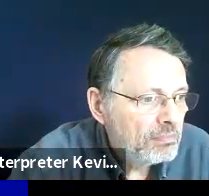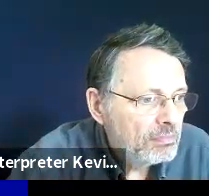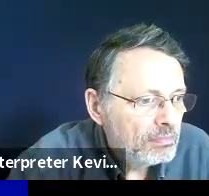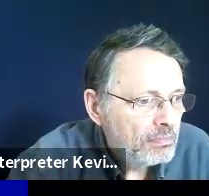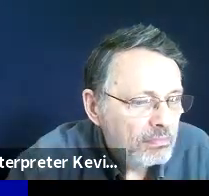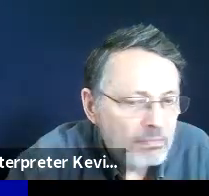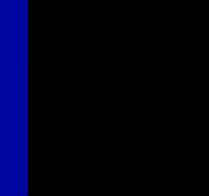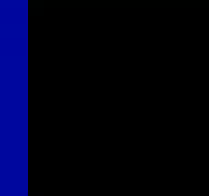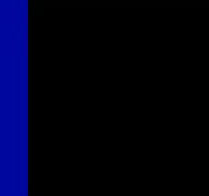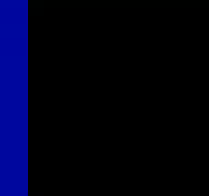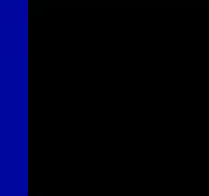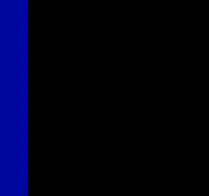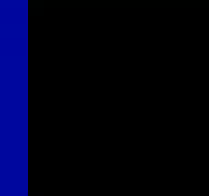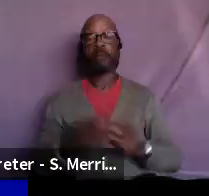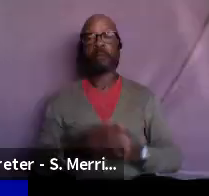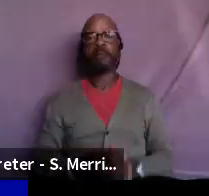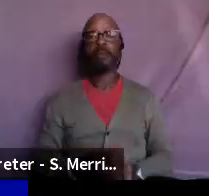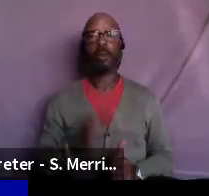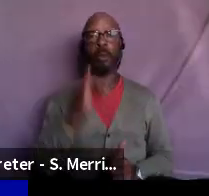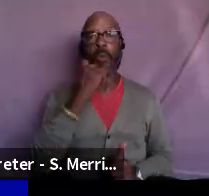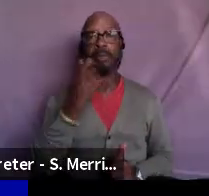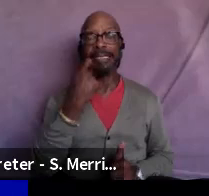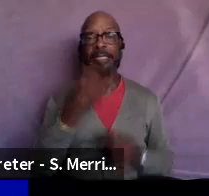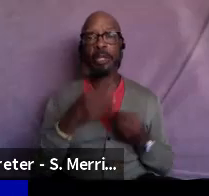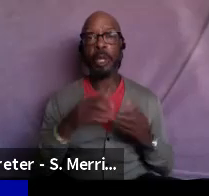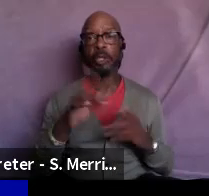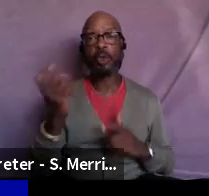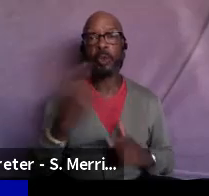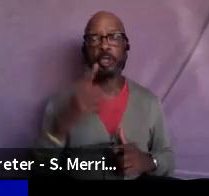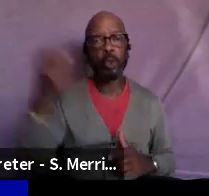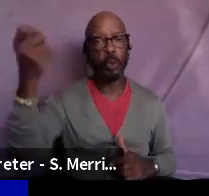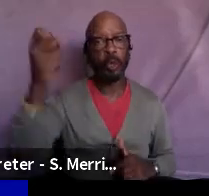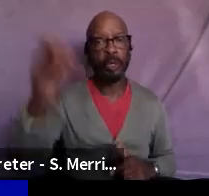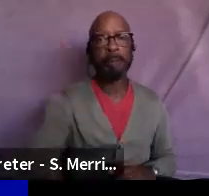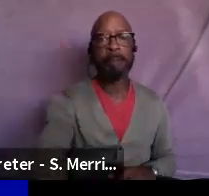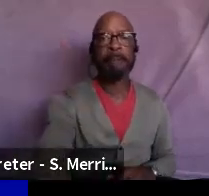All right. Whoops, I just lost the question. Hold on.